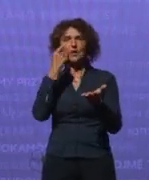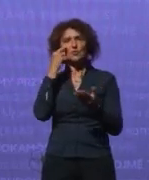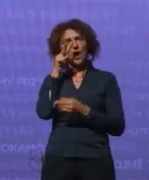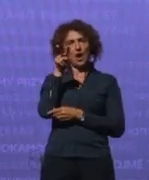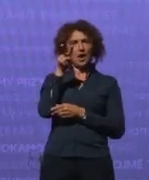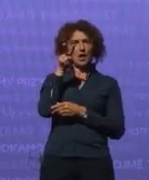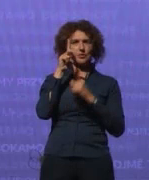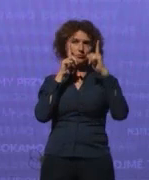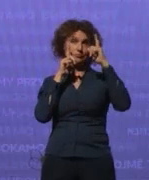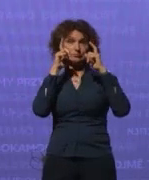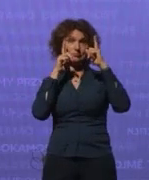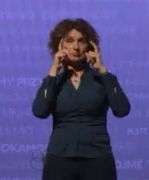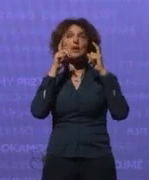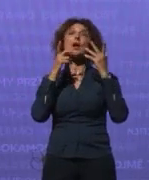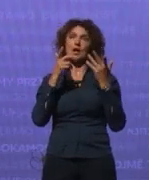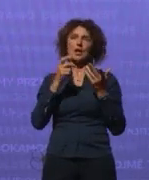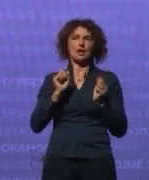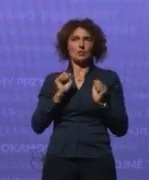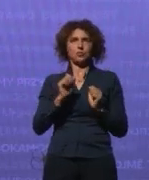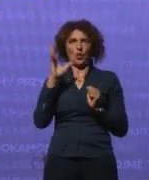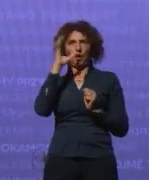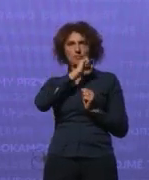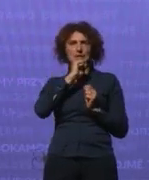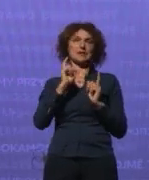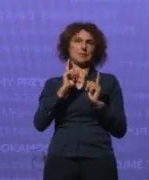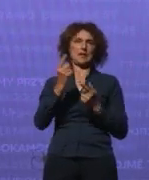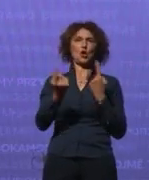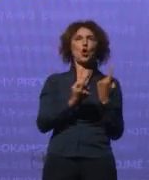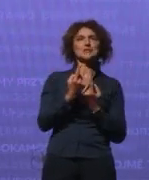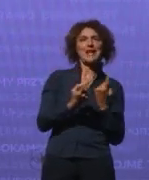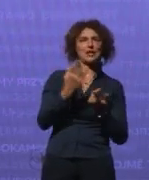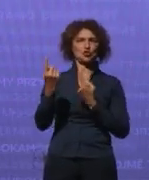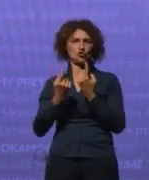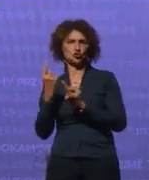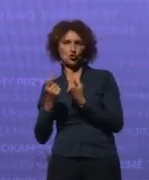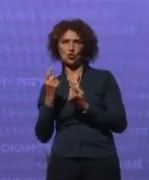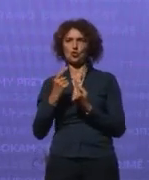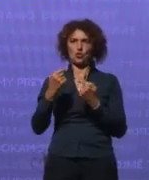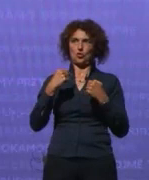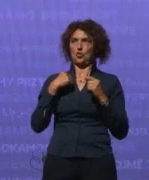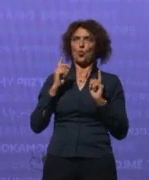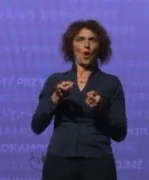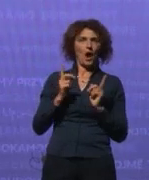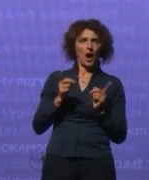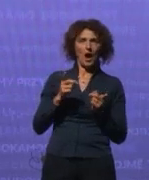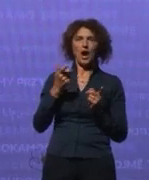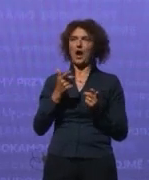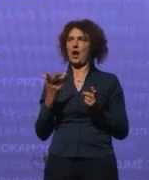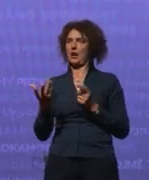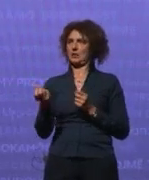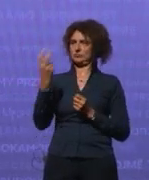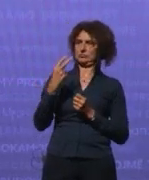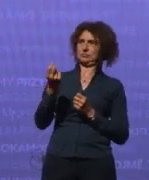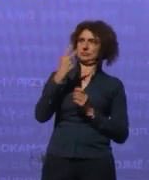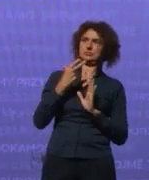it is and what sort of, for example, duration the gaze has. So I'm pretty